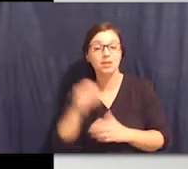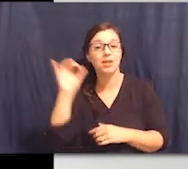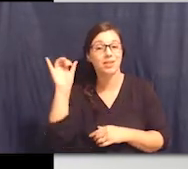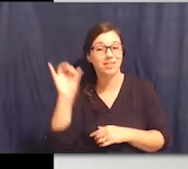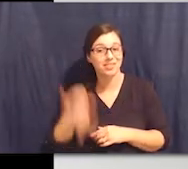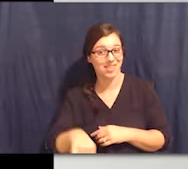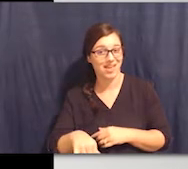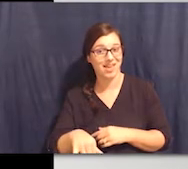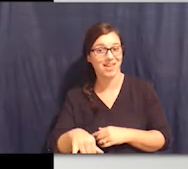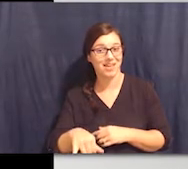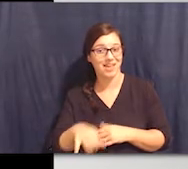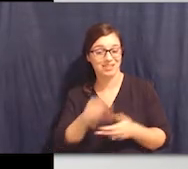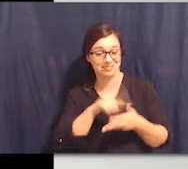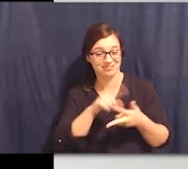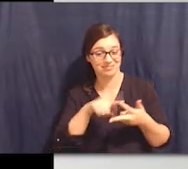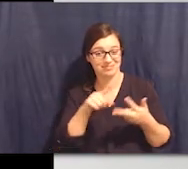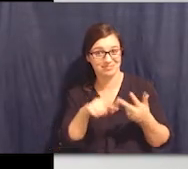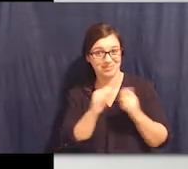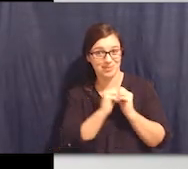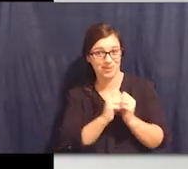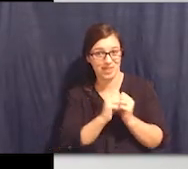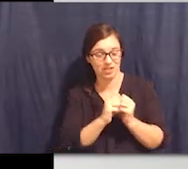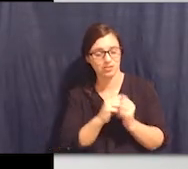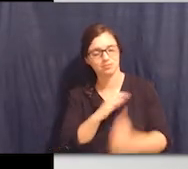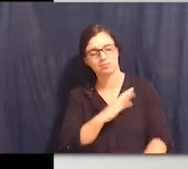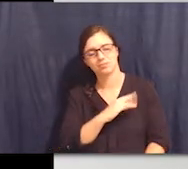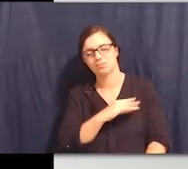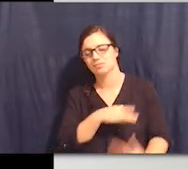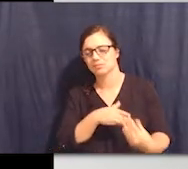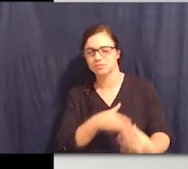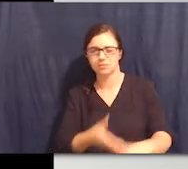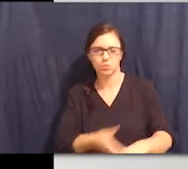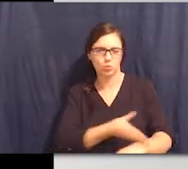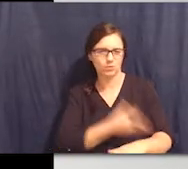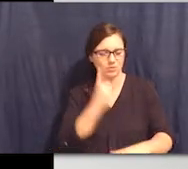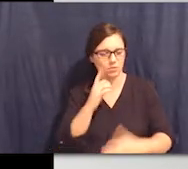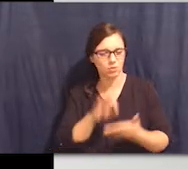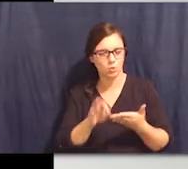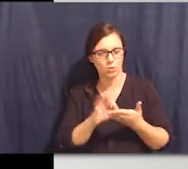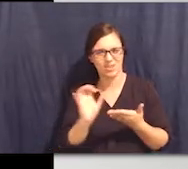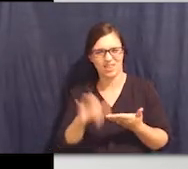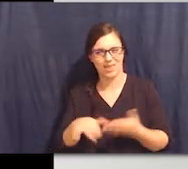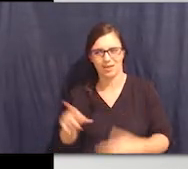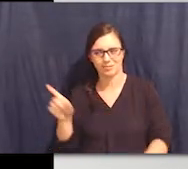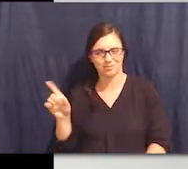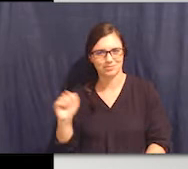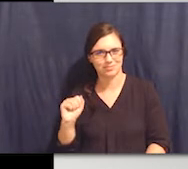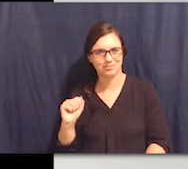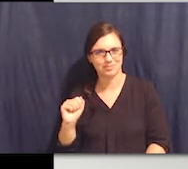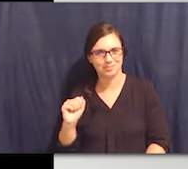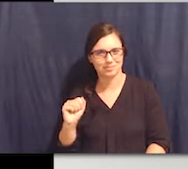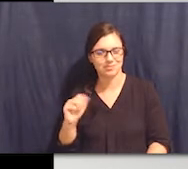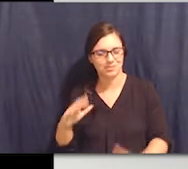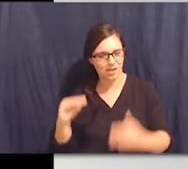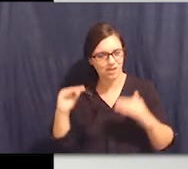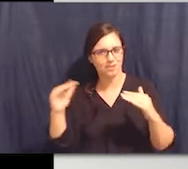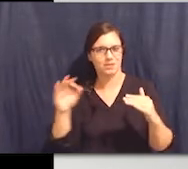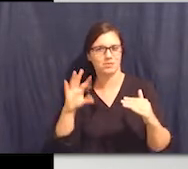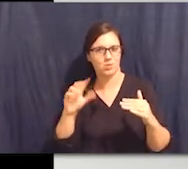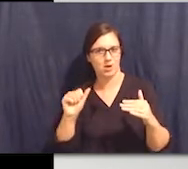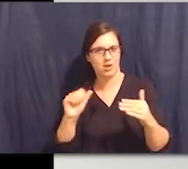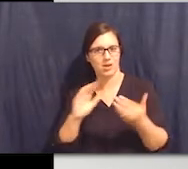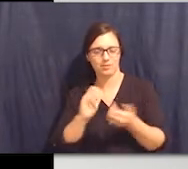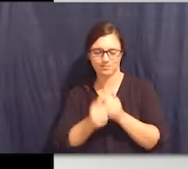that trifecta, I think, leads to improvement in scores like this that elevates Florida